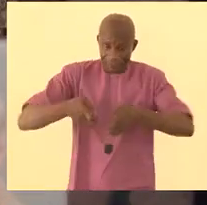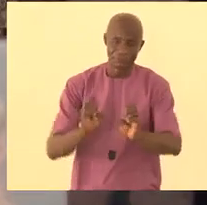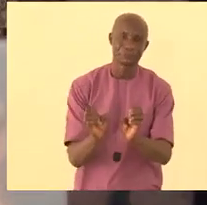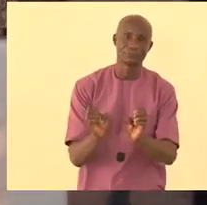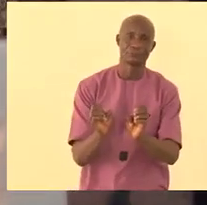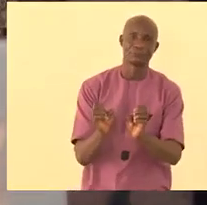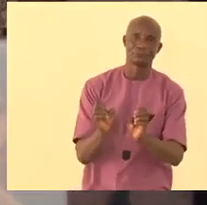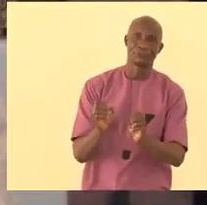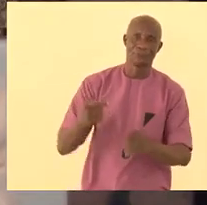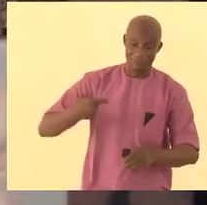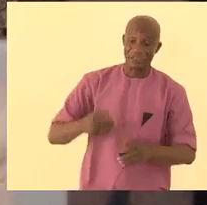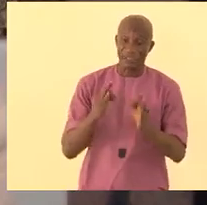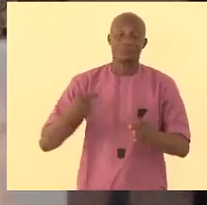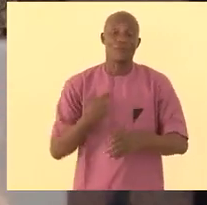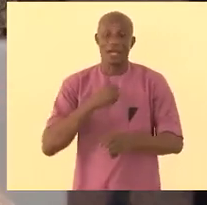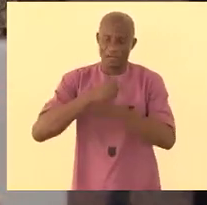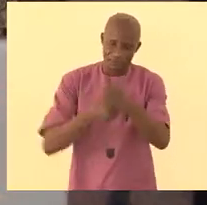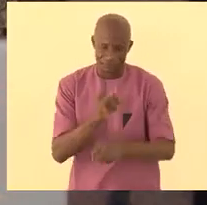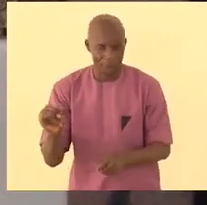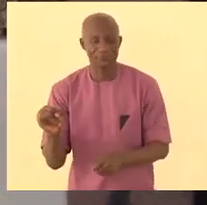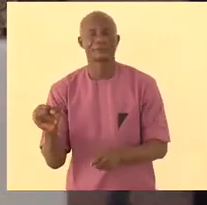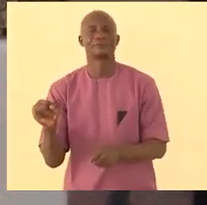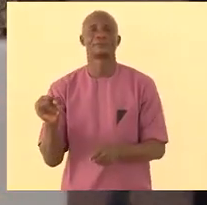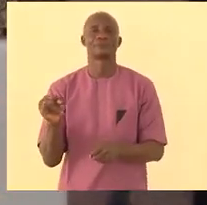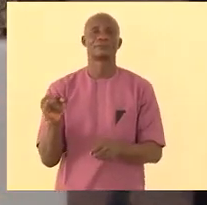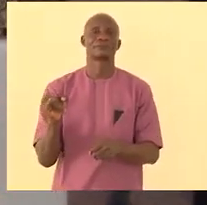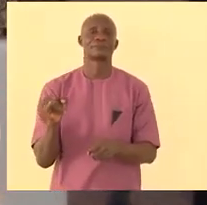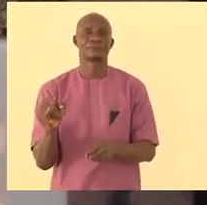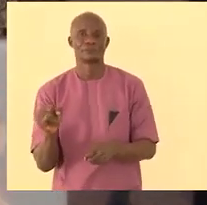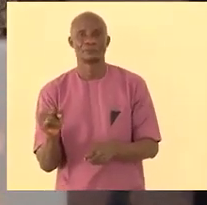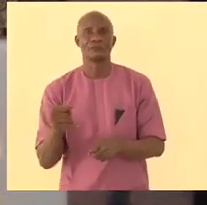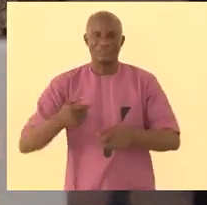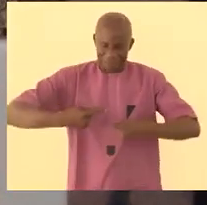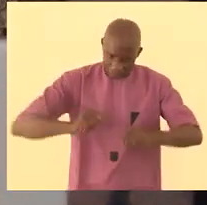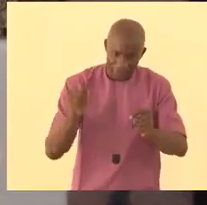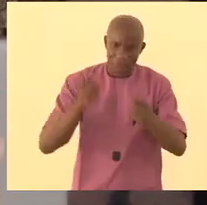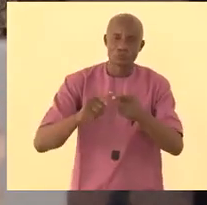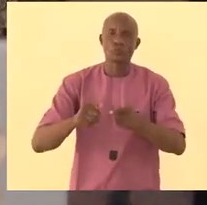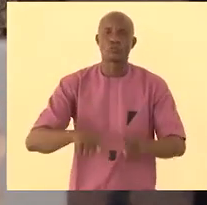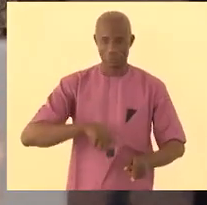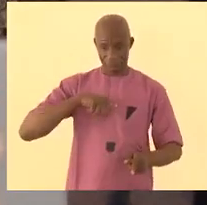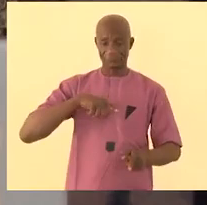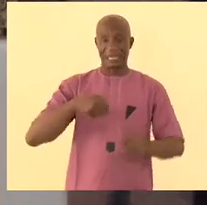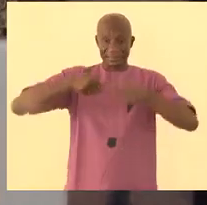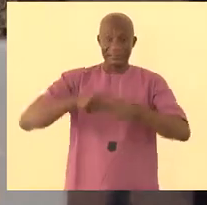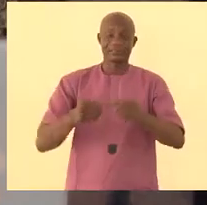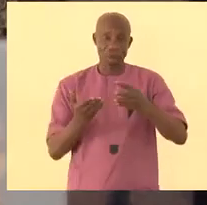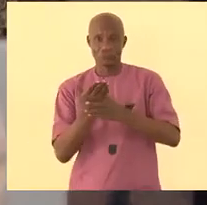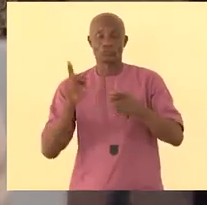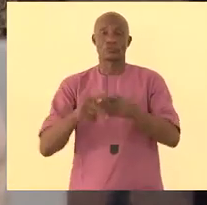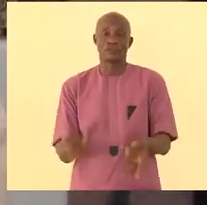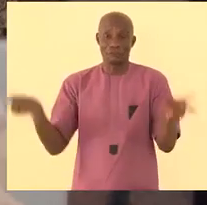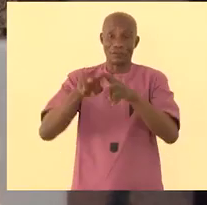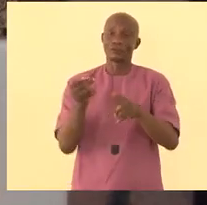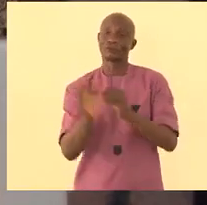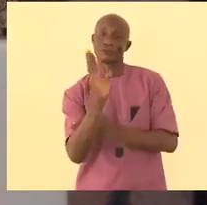efforts, if we are suffering, like our brother was explaining, striving to live and stay true to the